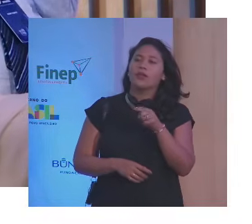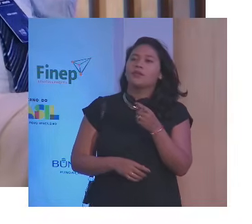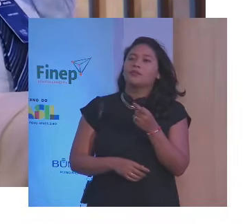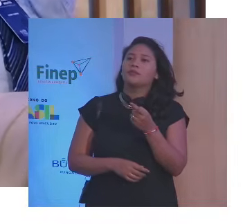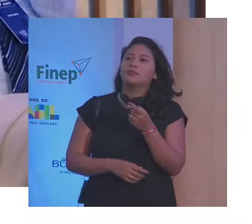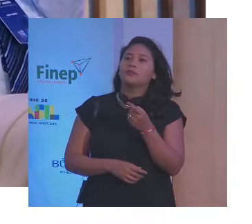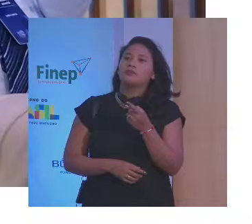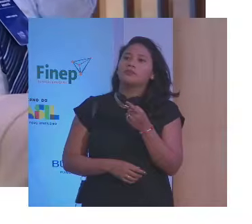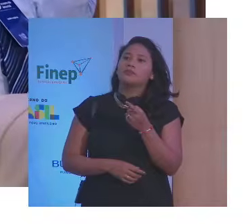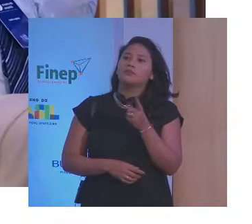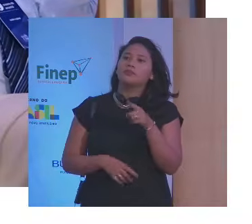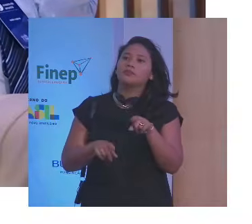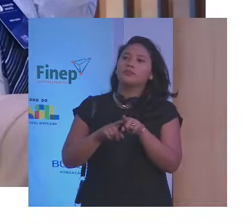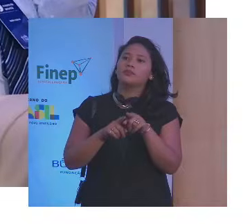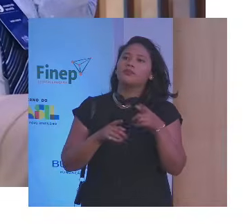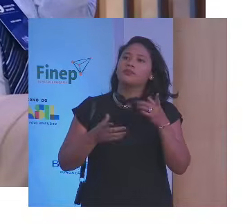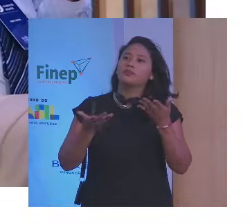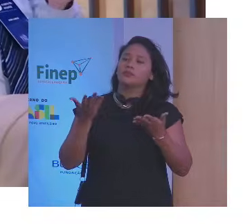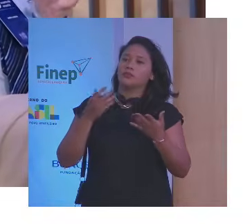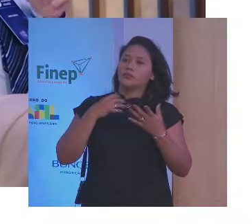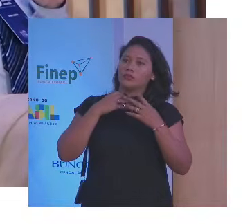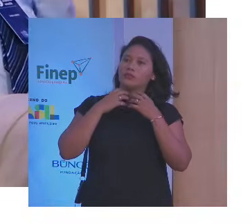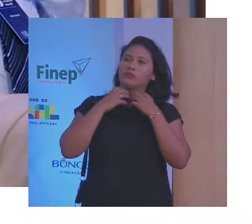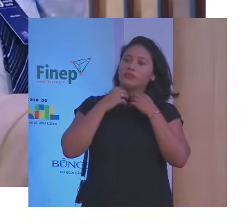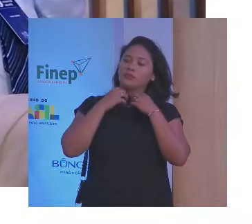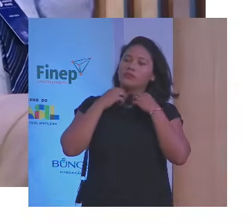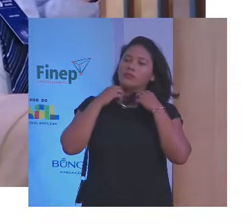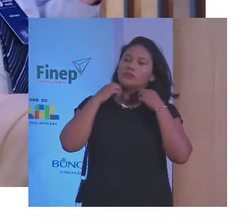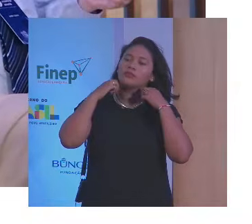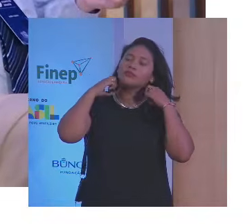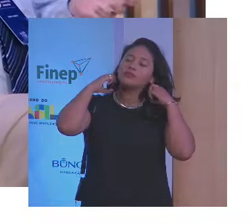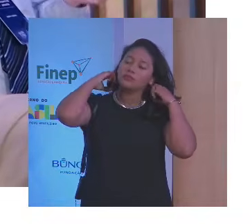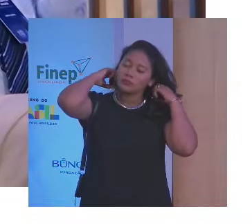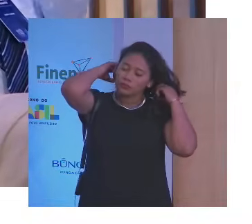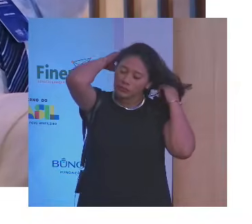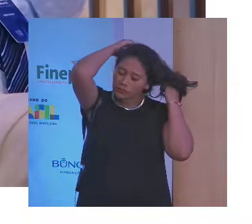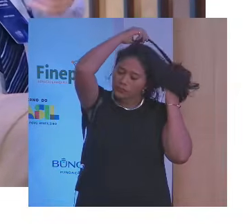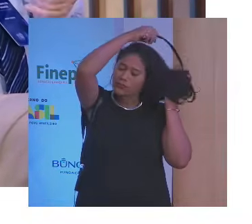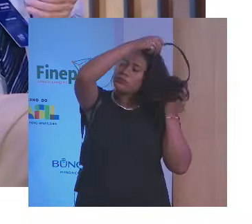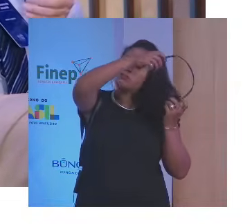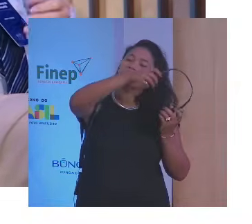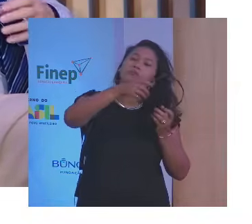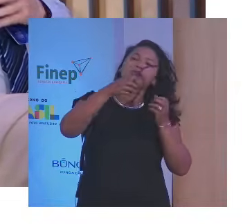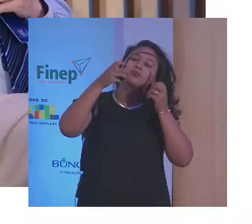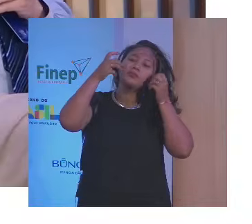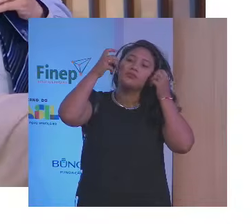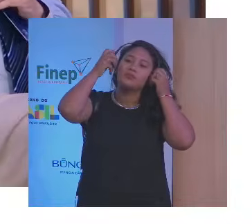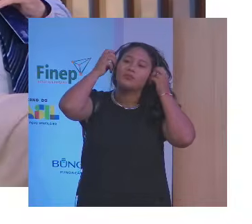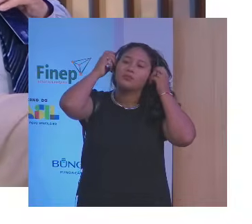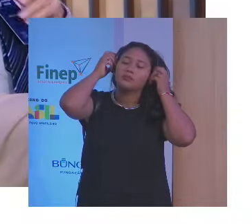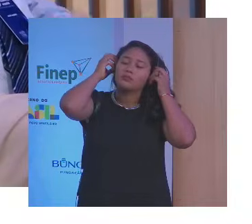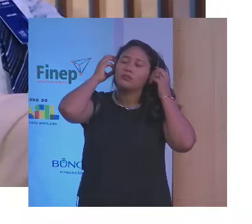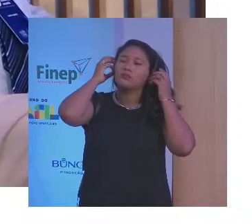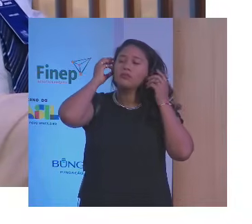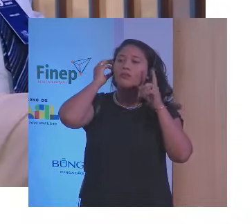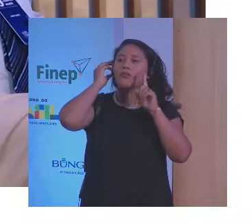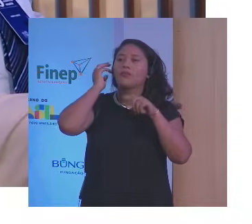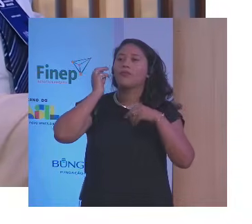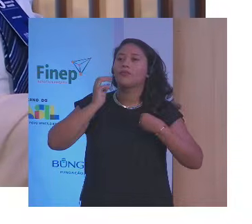a re-establishment of coral reefs. There's microfragmentations. There's gardening. There